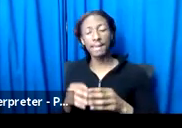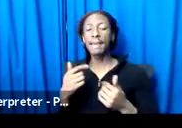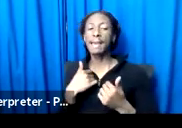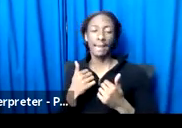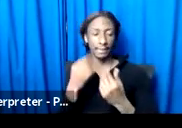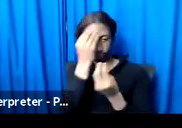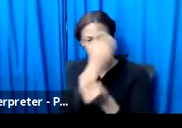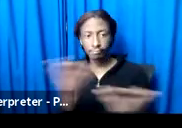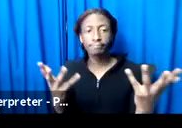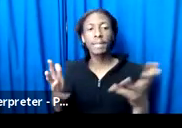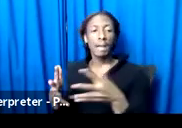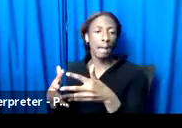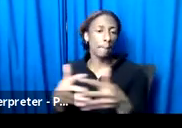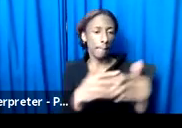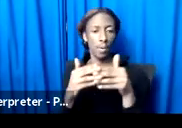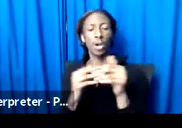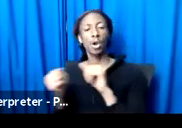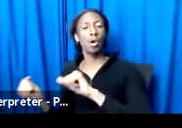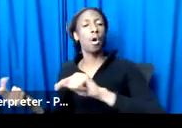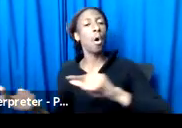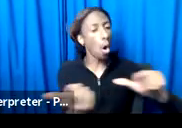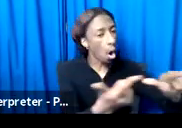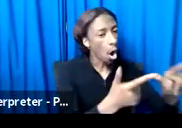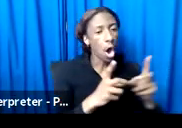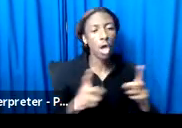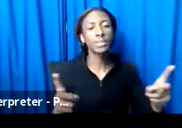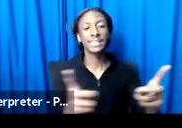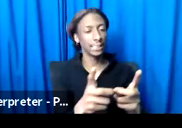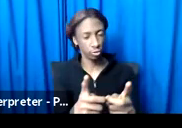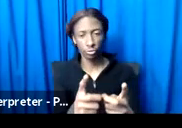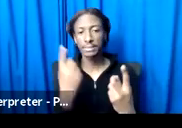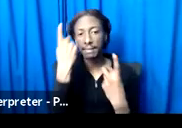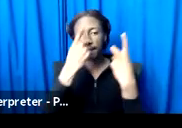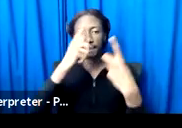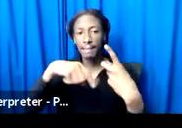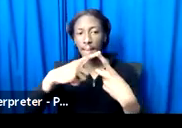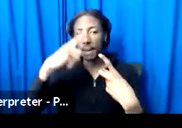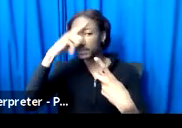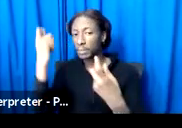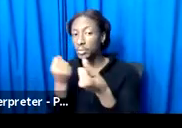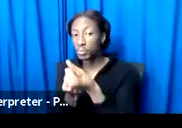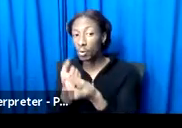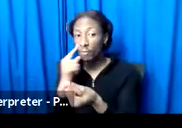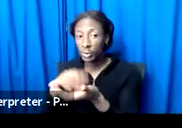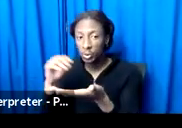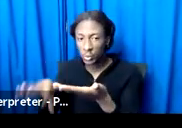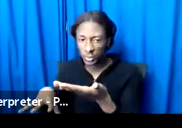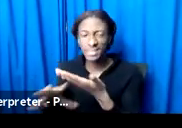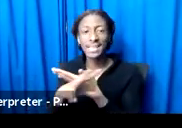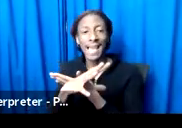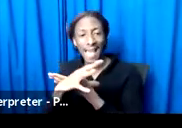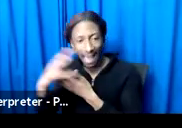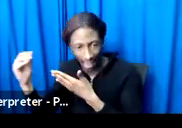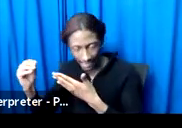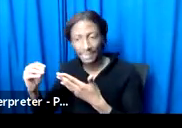the United States is in the process of not only thinking about summer supports for students, but also getting really